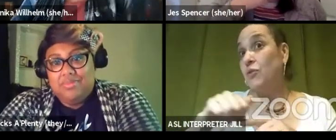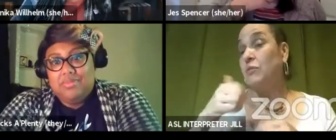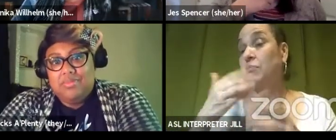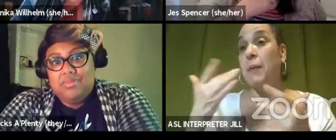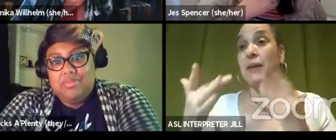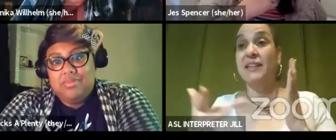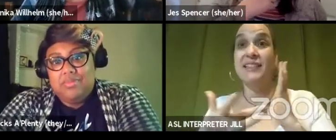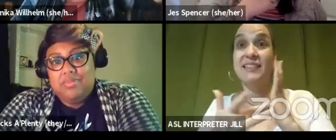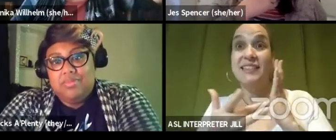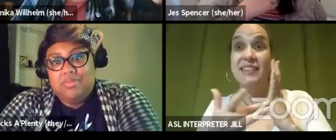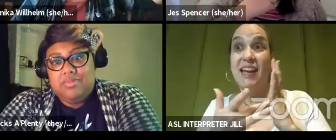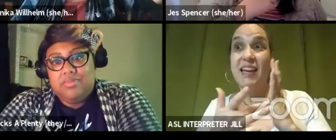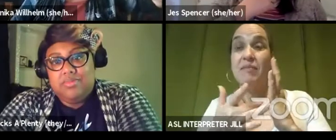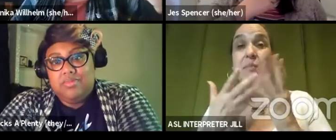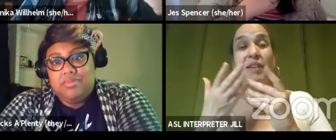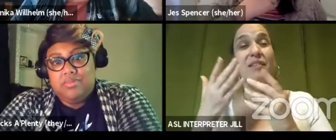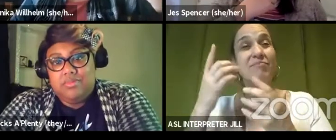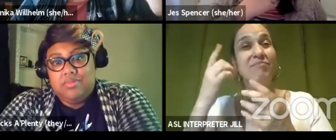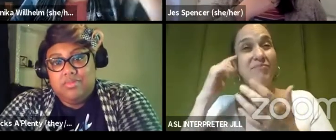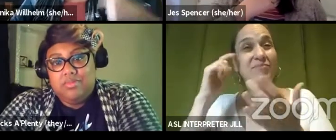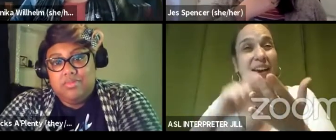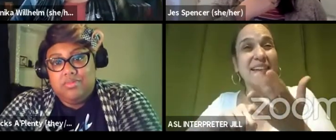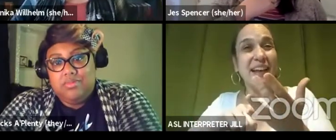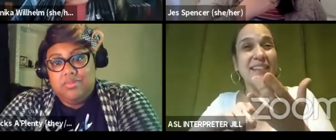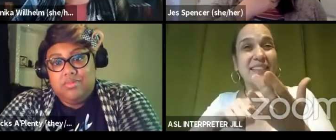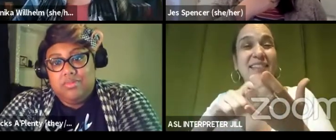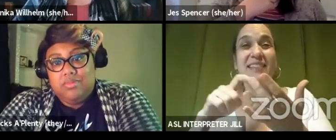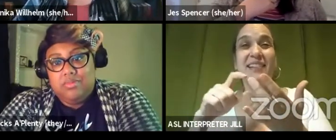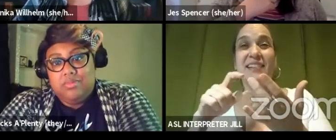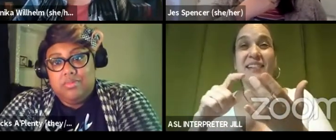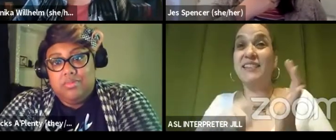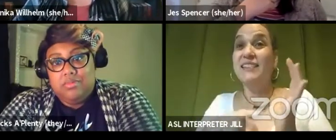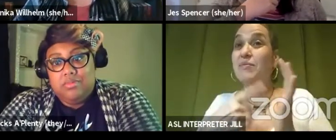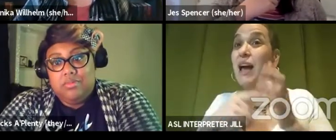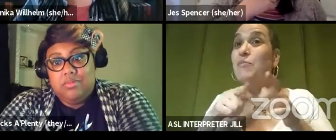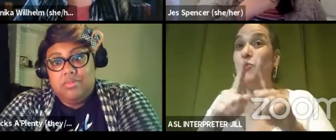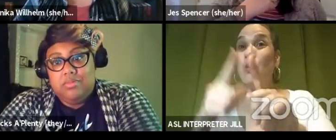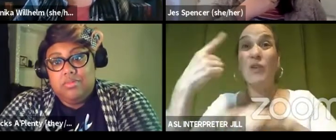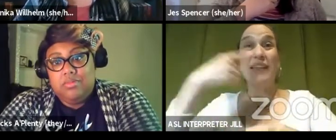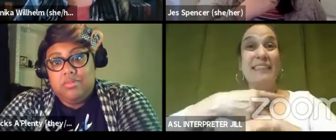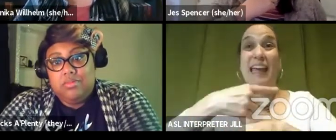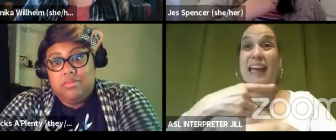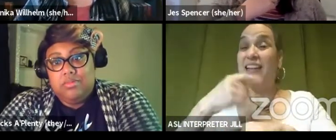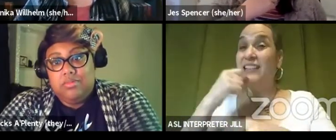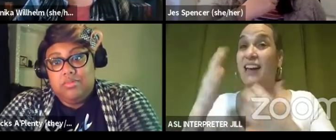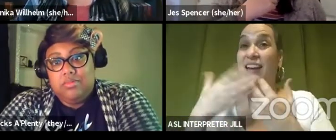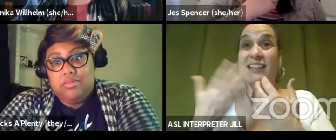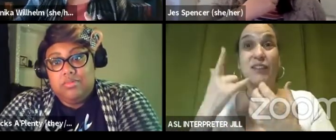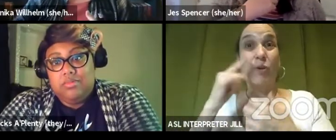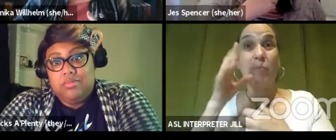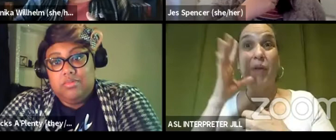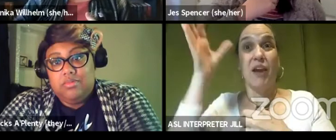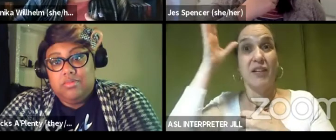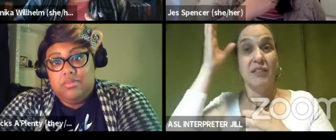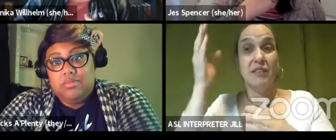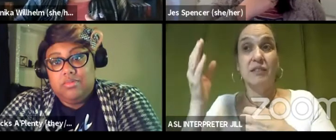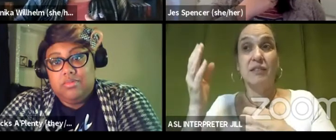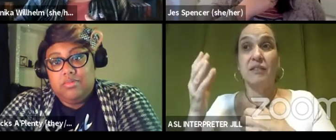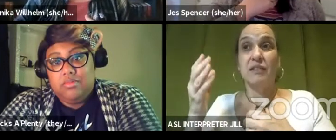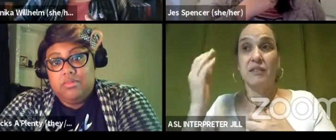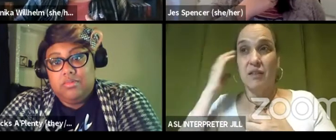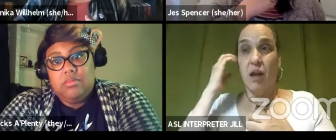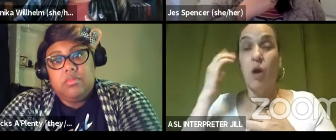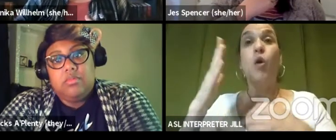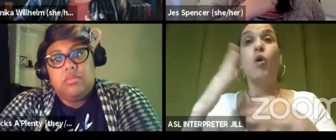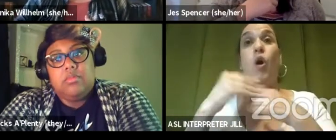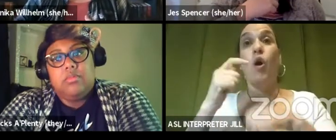like, being cognizant that, like, there are certain times of day that are very hard for parents. I mean, just the idea of, like, oh yeah, and call time is at 6.